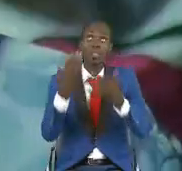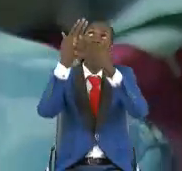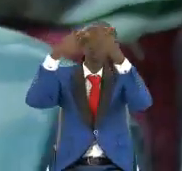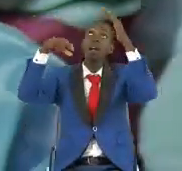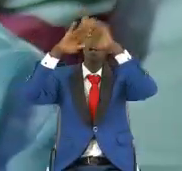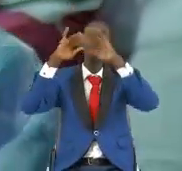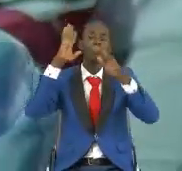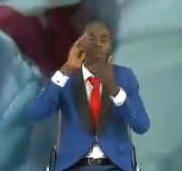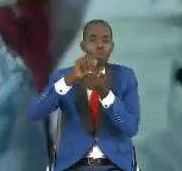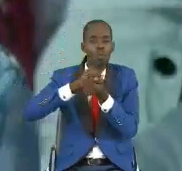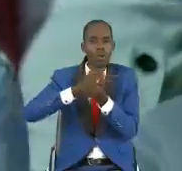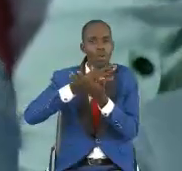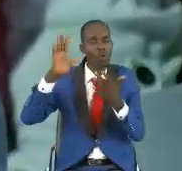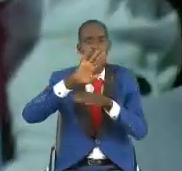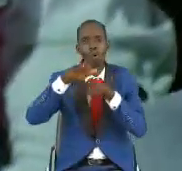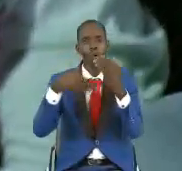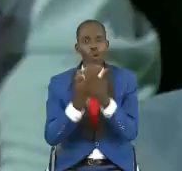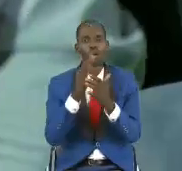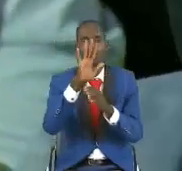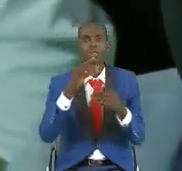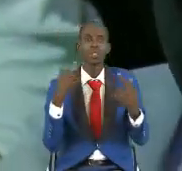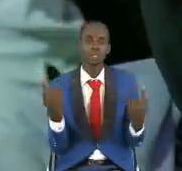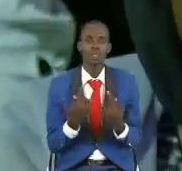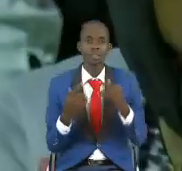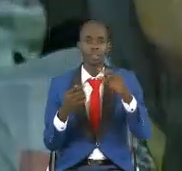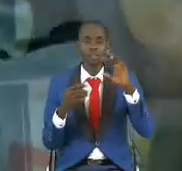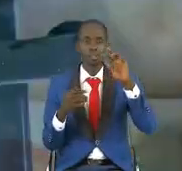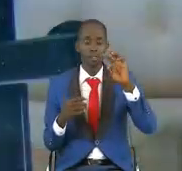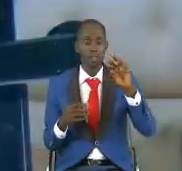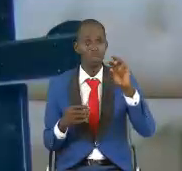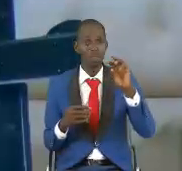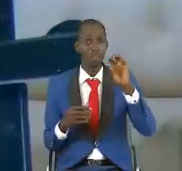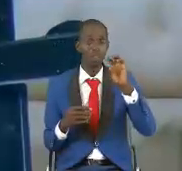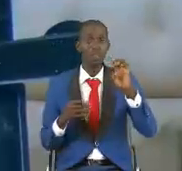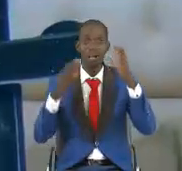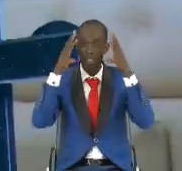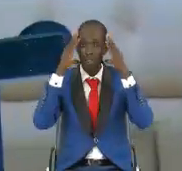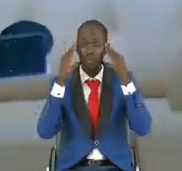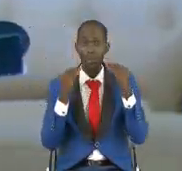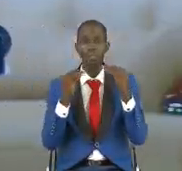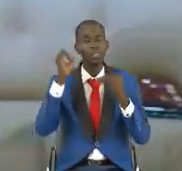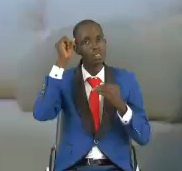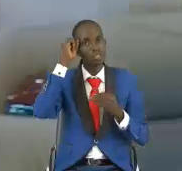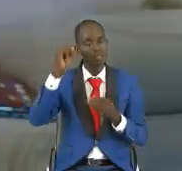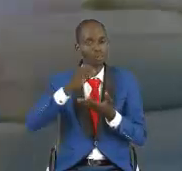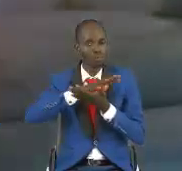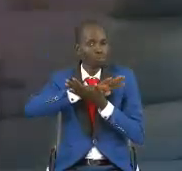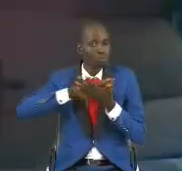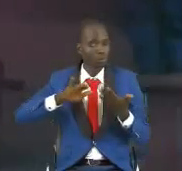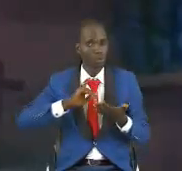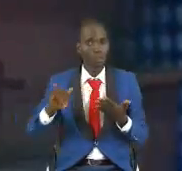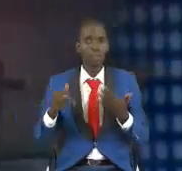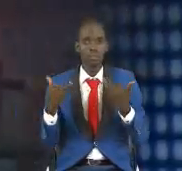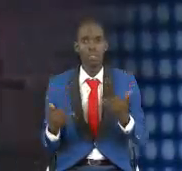sin tonight. Experience is purging. M, maintain His